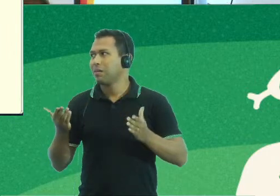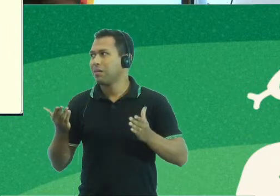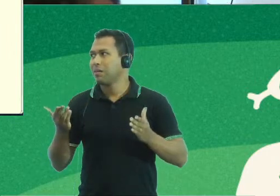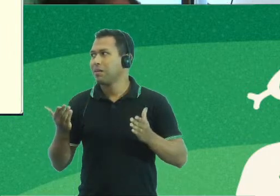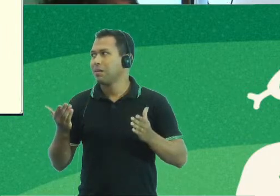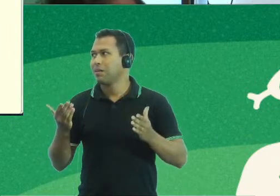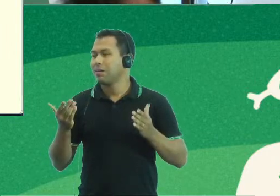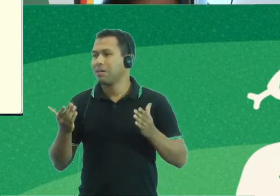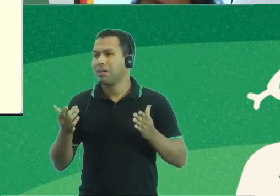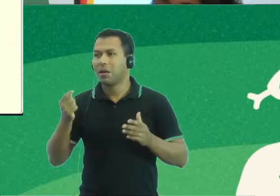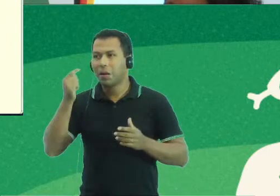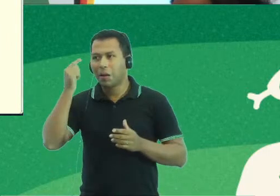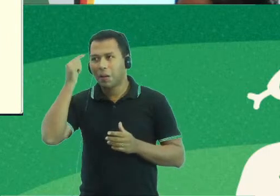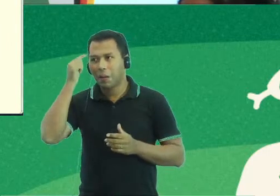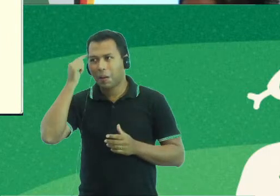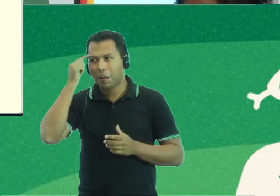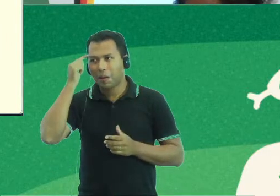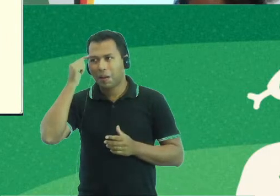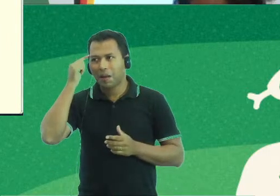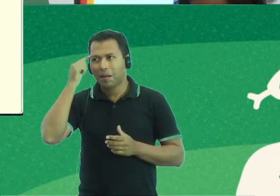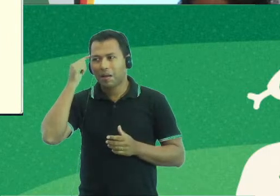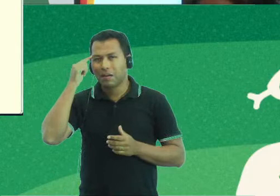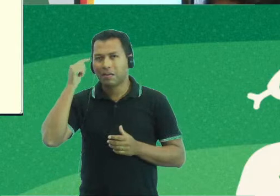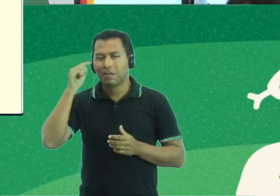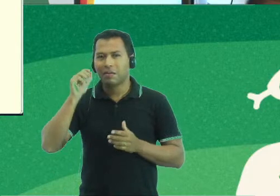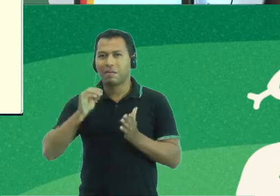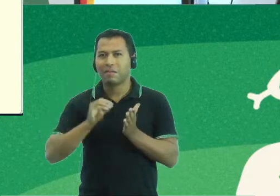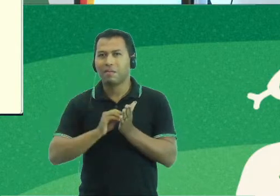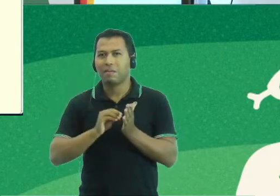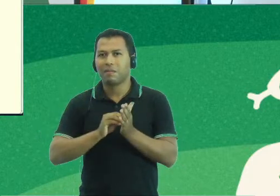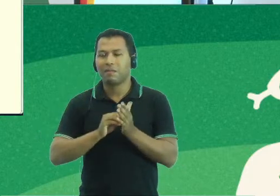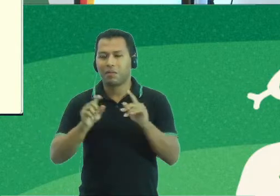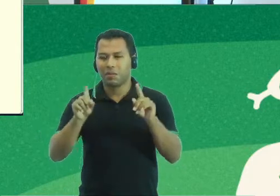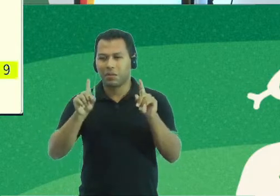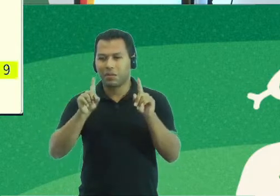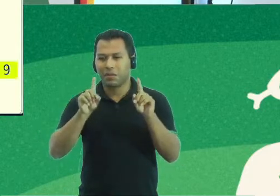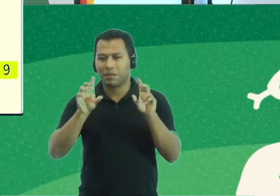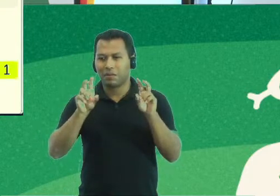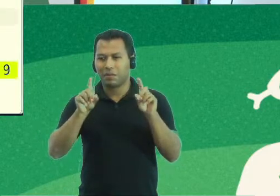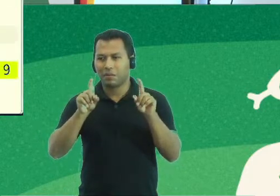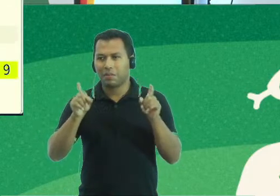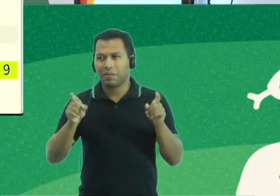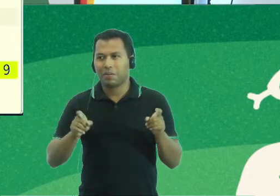missing parentheses, but I have parentheses there that aren't supposed to be there. Okay, cool.